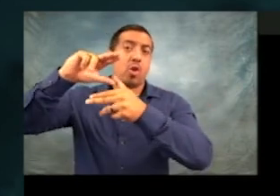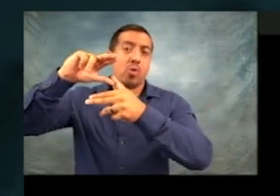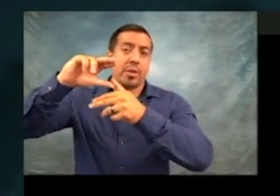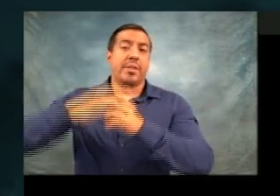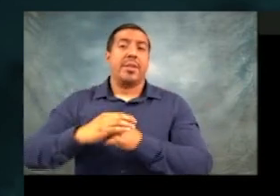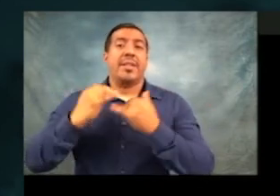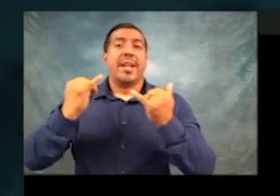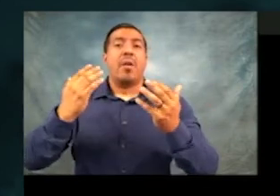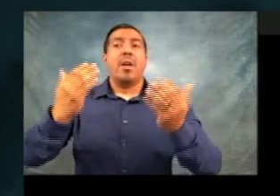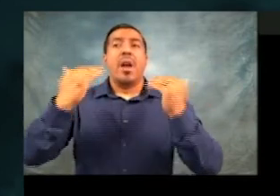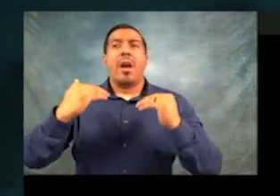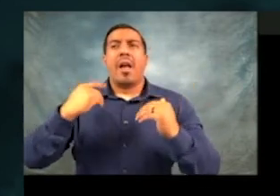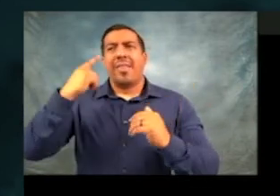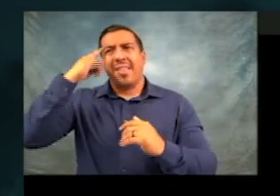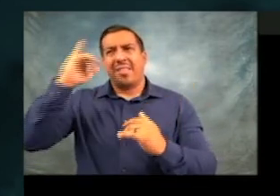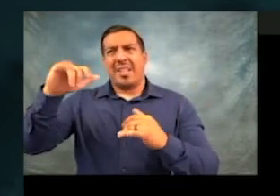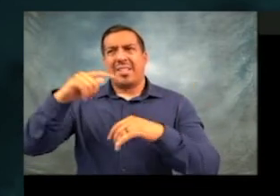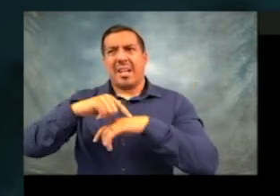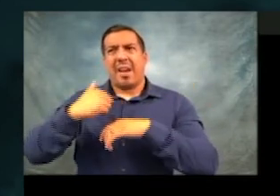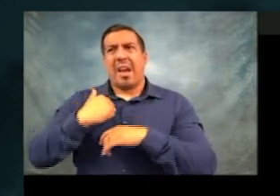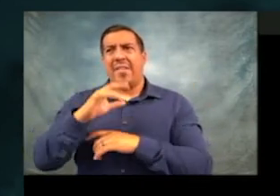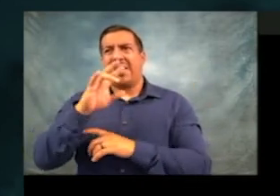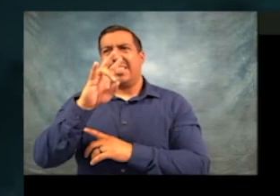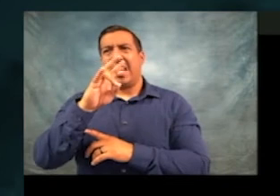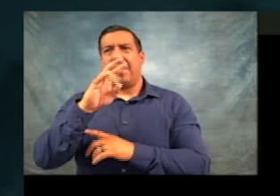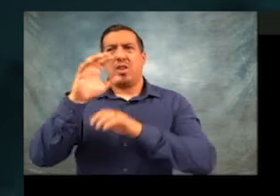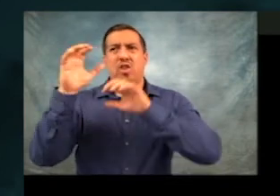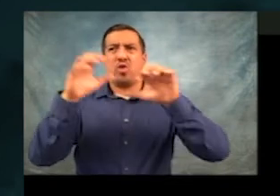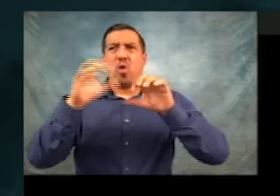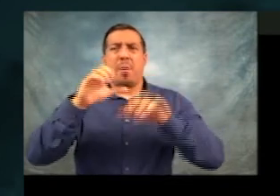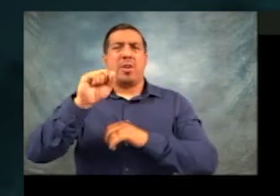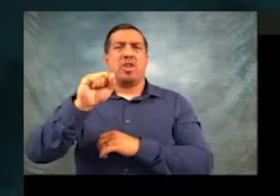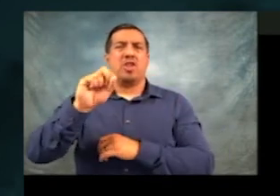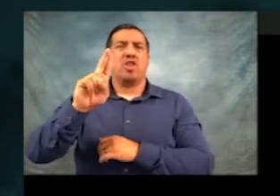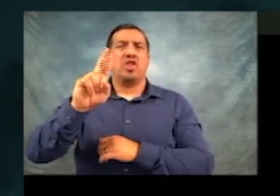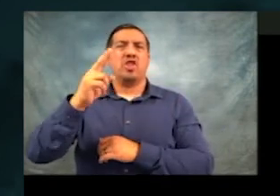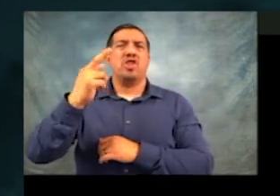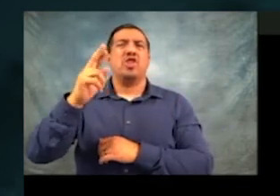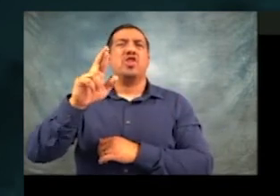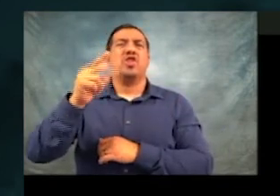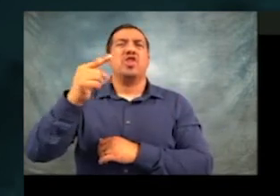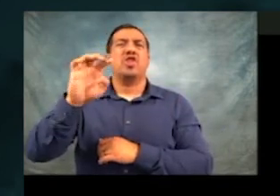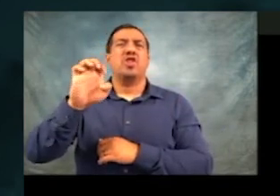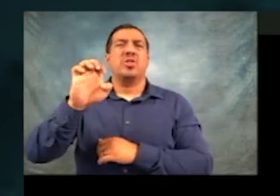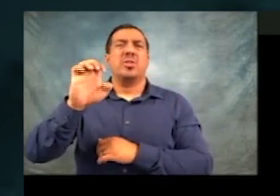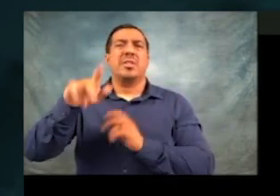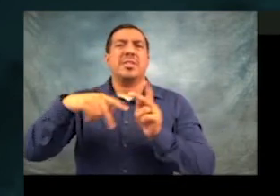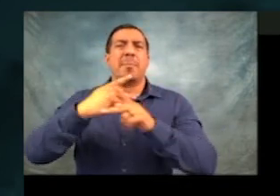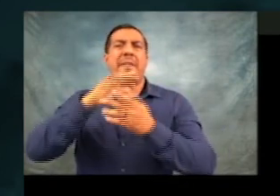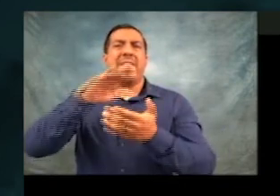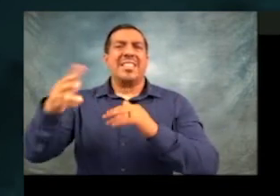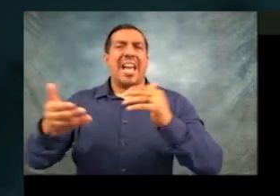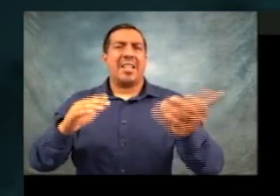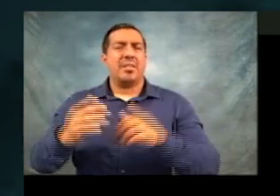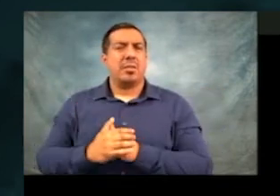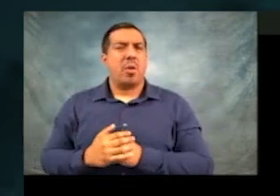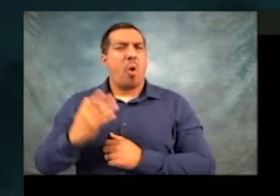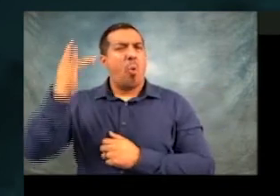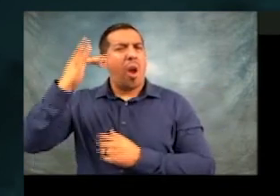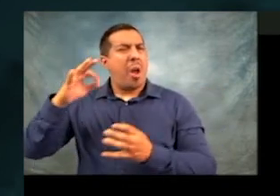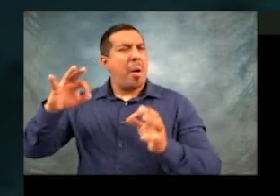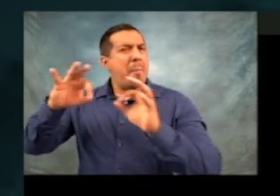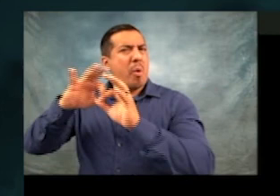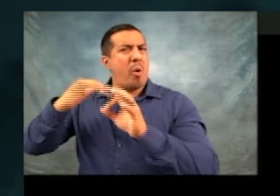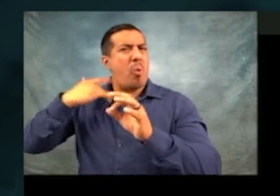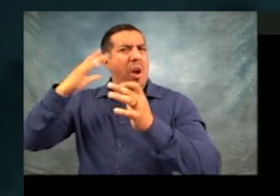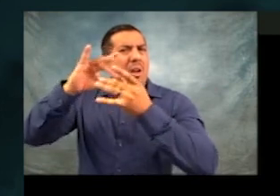been 7 storm surge fatalities. Now, why is this important, and why have I spent so much time today